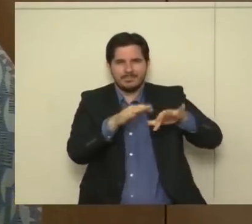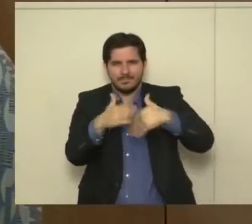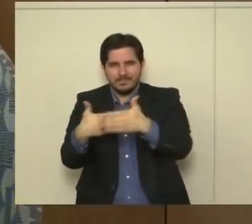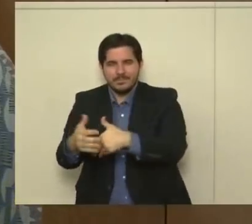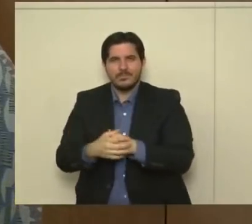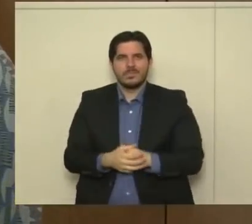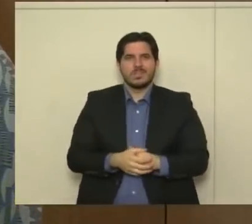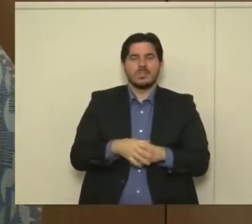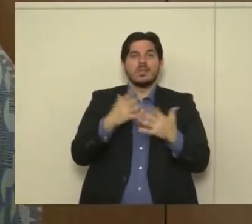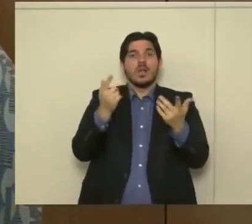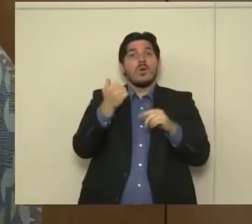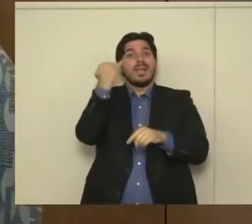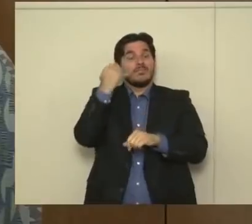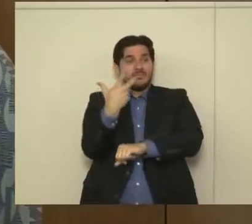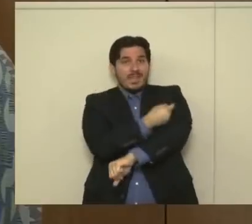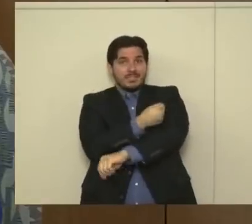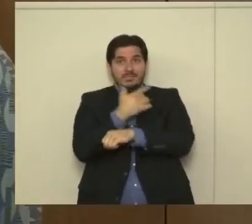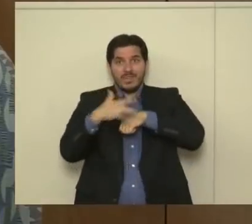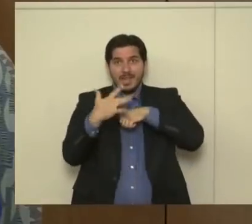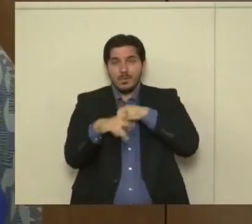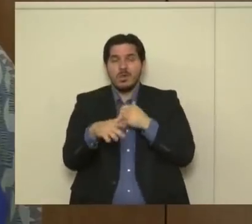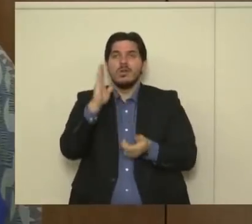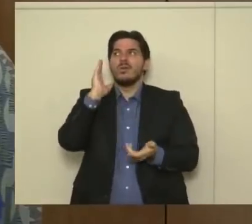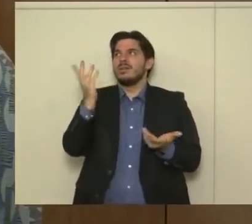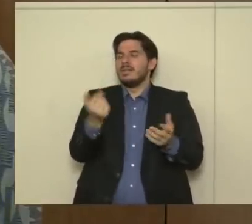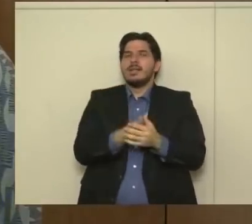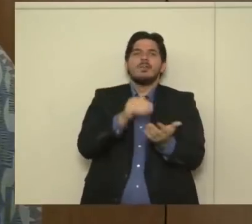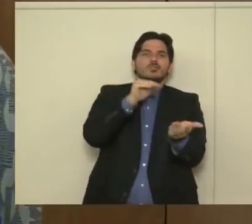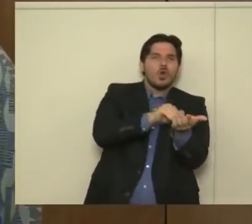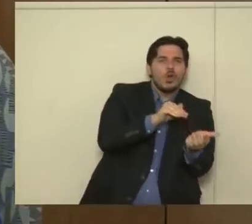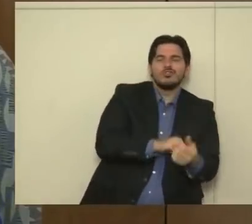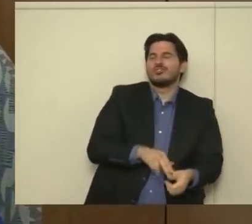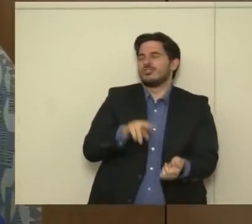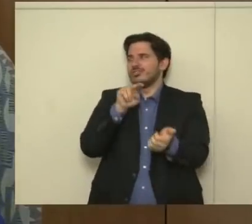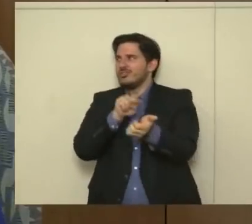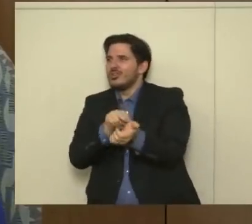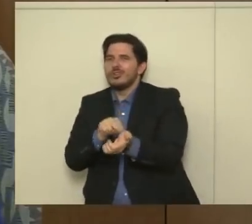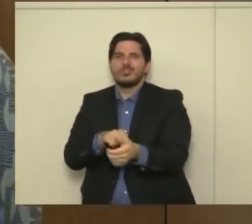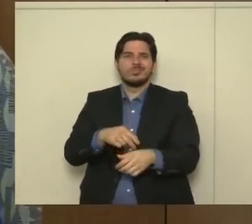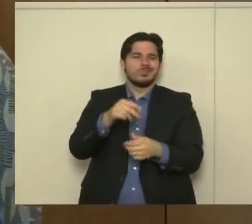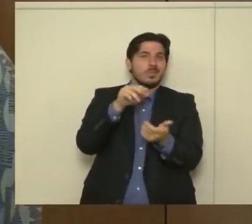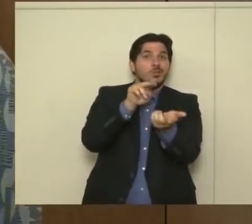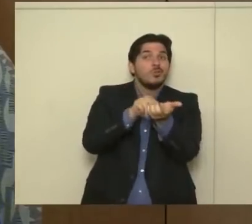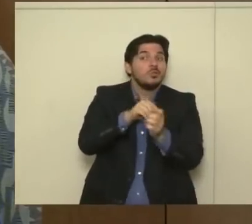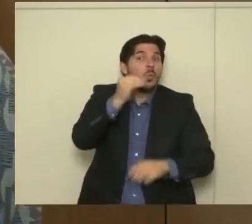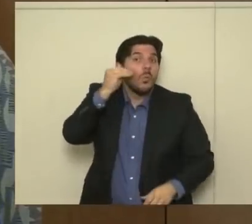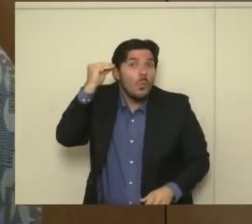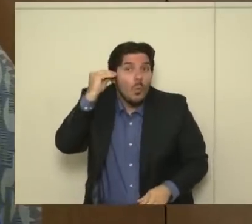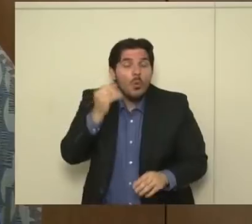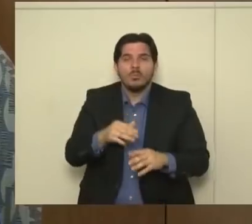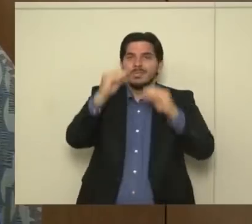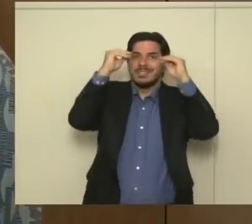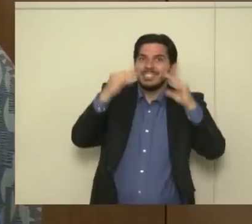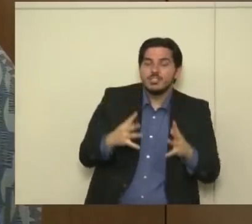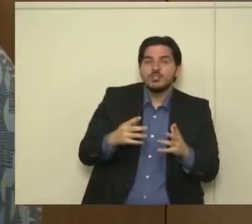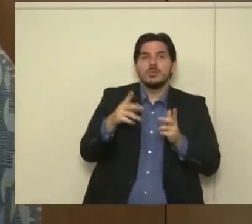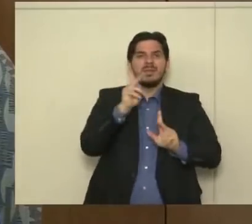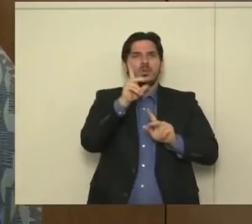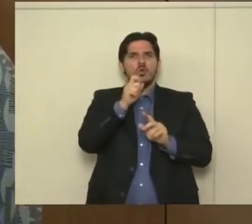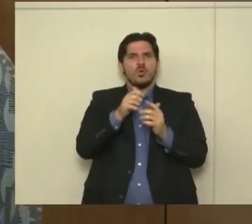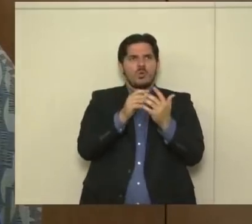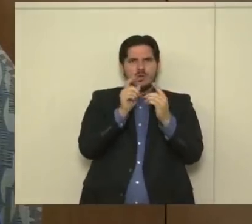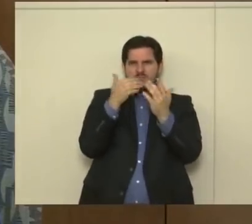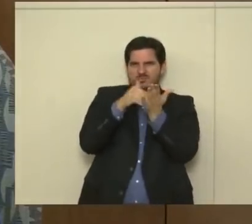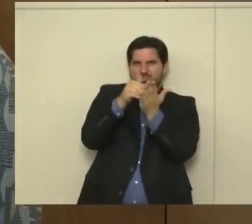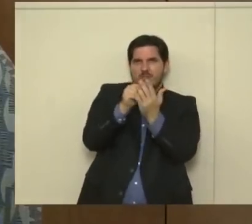high-risk populations in nursing homes, their workers, educators, et cetera. Those are those priority populations for flu. And then there